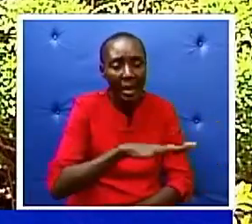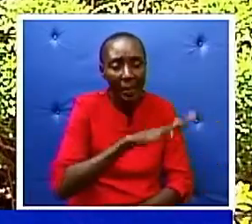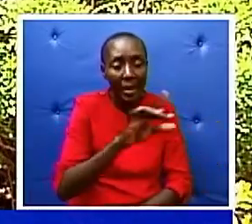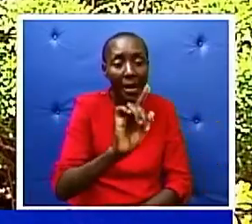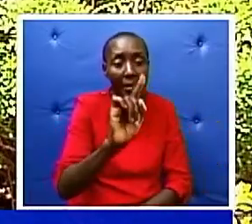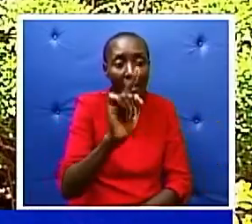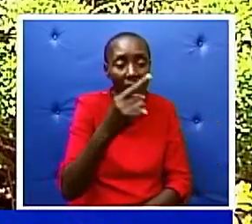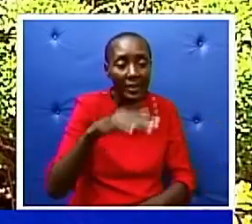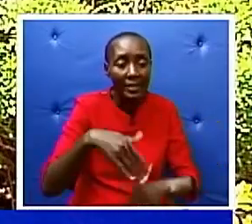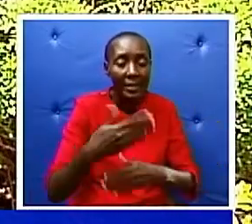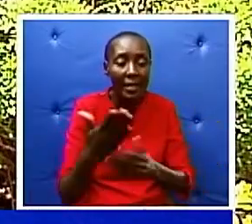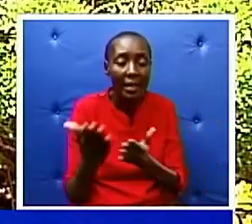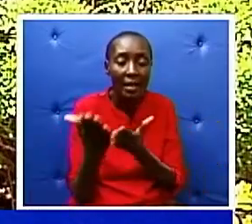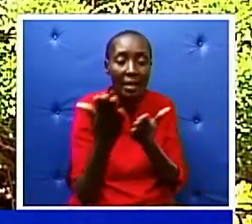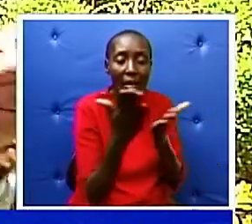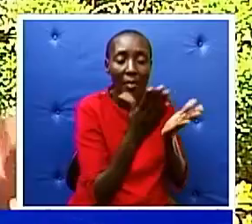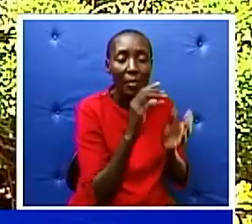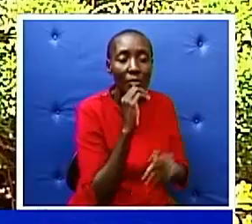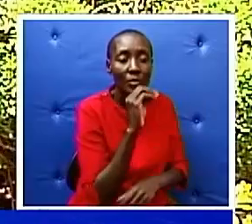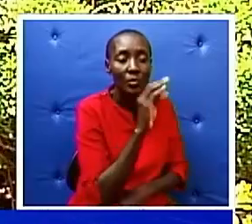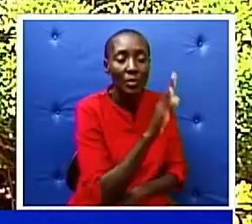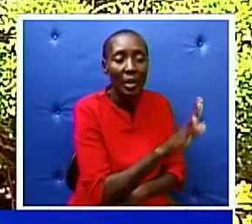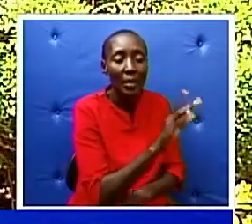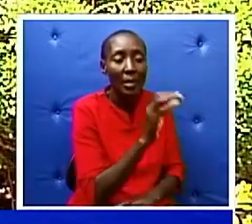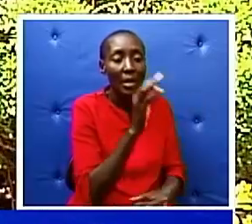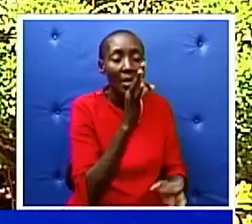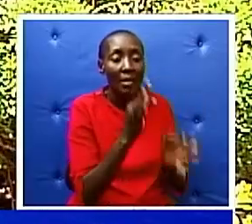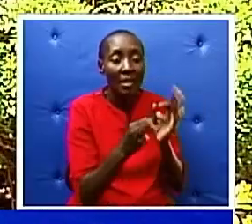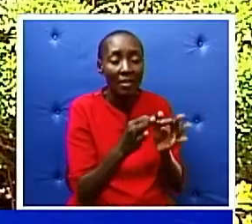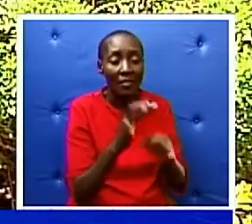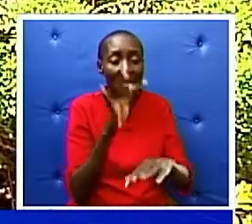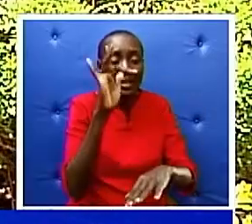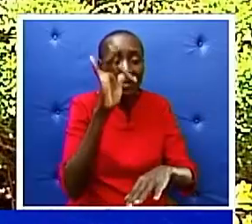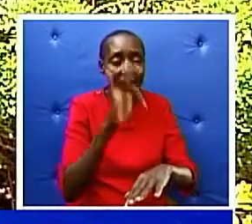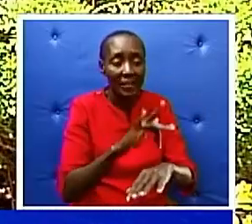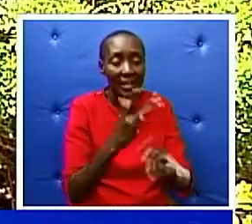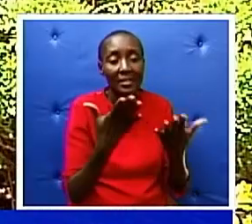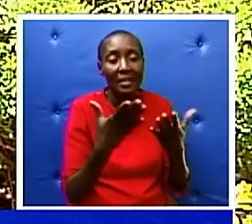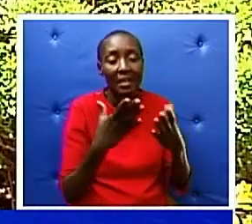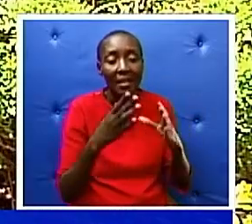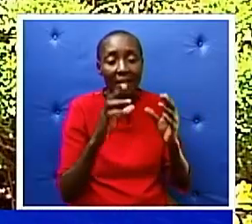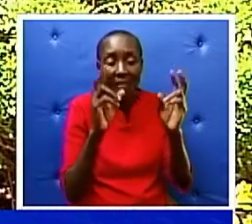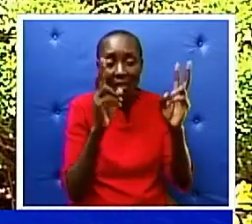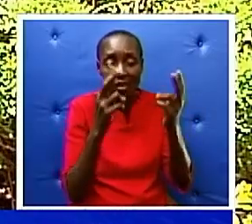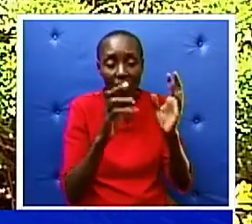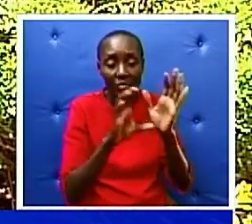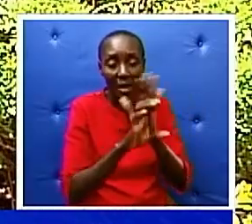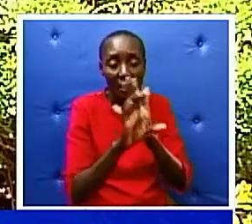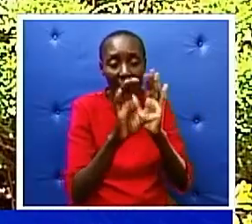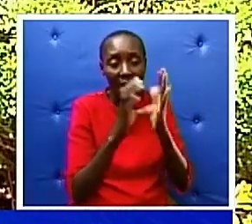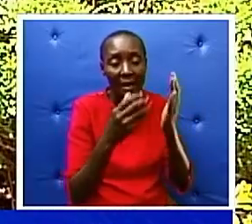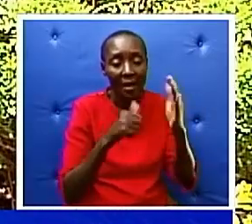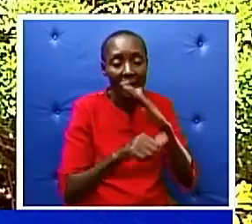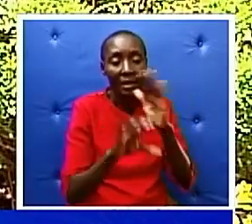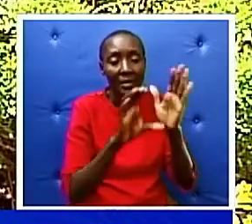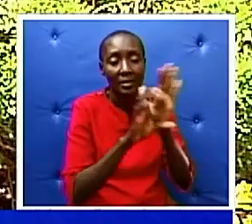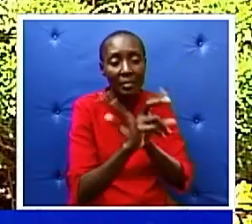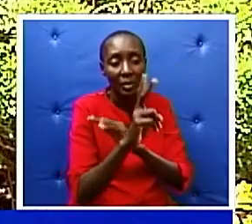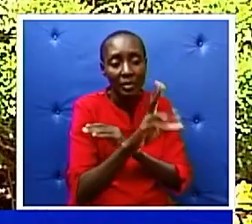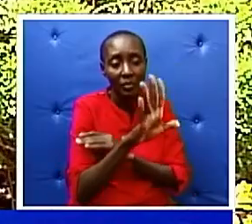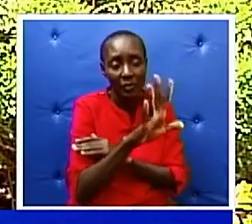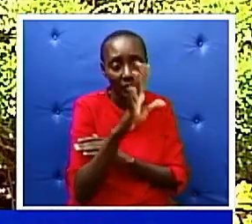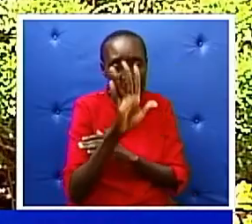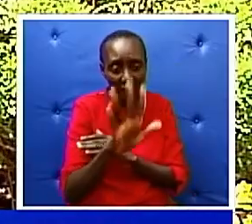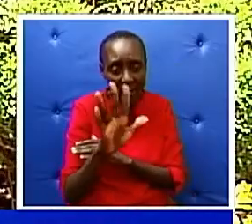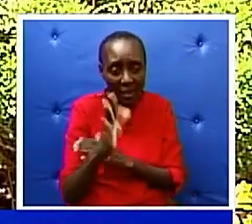to him. If he touches on the matters under Article 255 that require a referendum, then